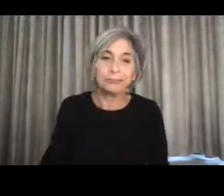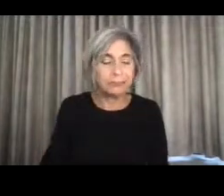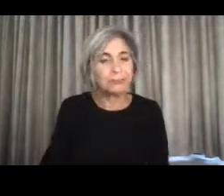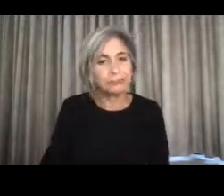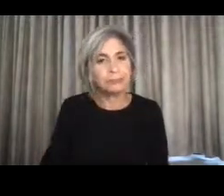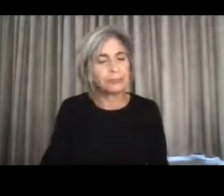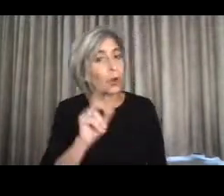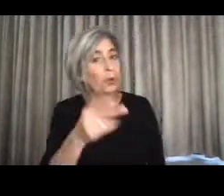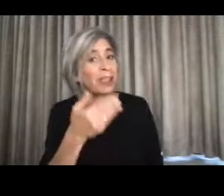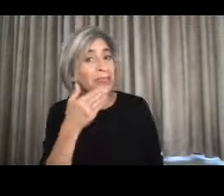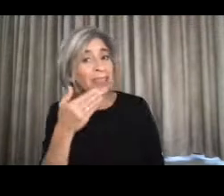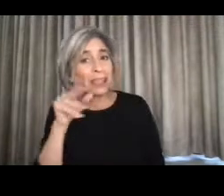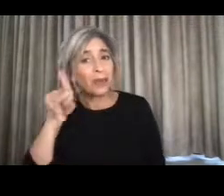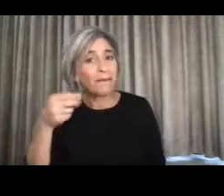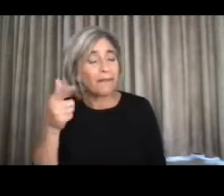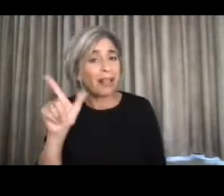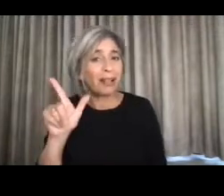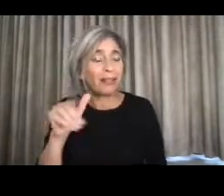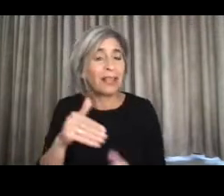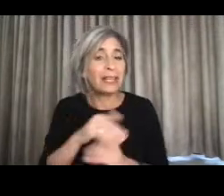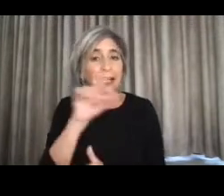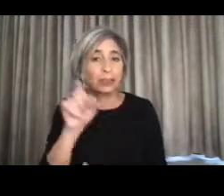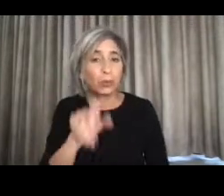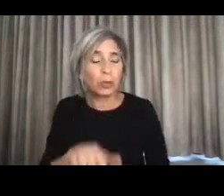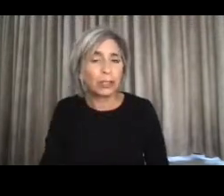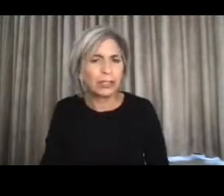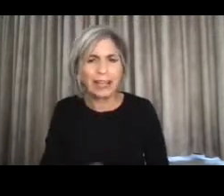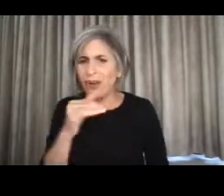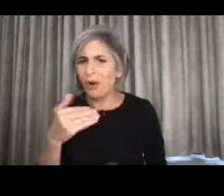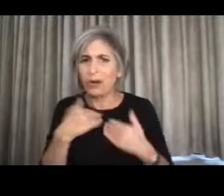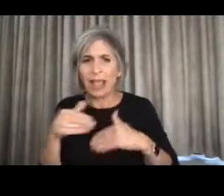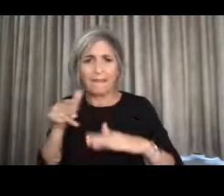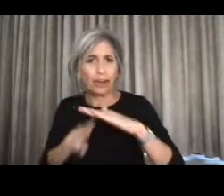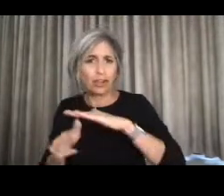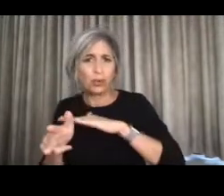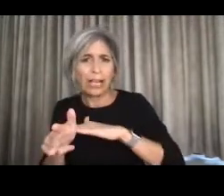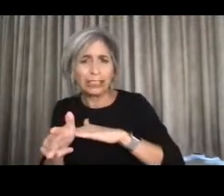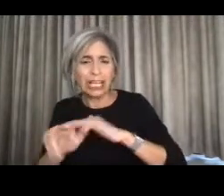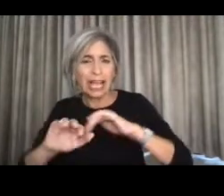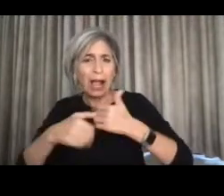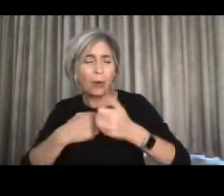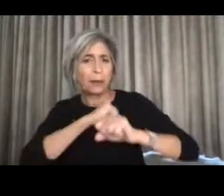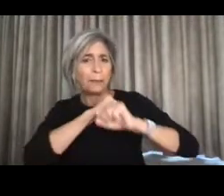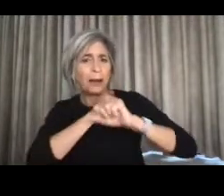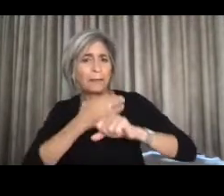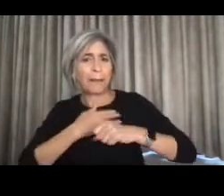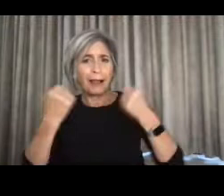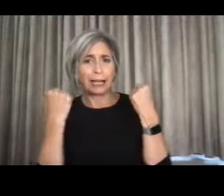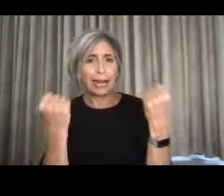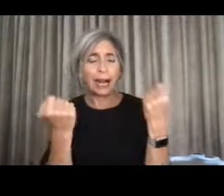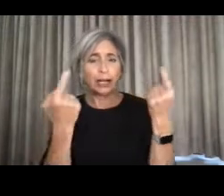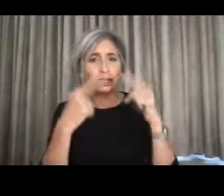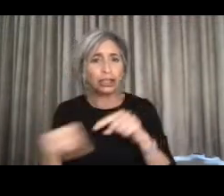Okay, thank you, Phil. Next question is, I don't have a garage. How should I protect my vehicle during a